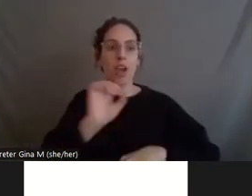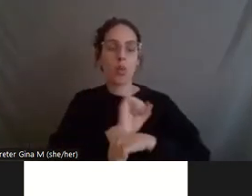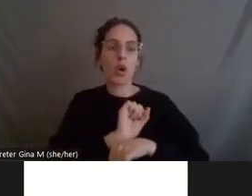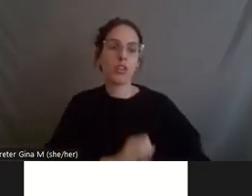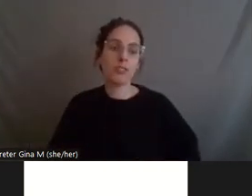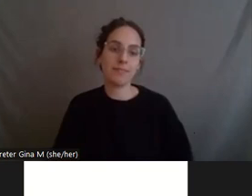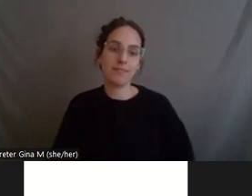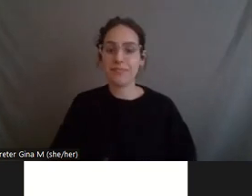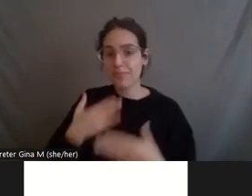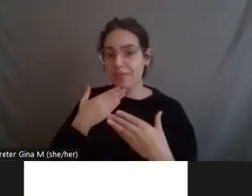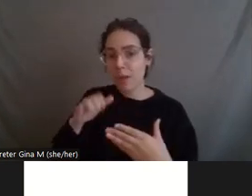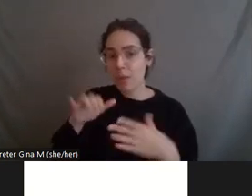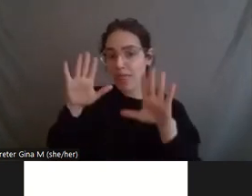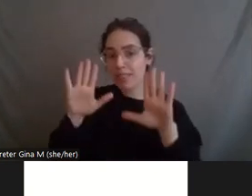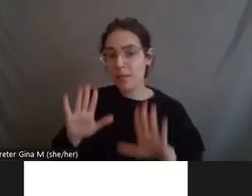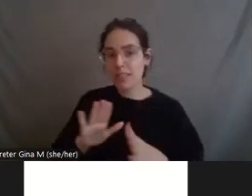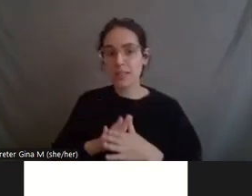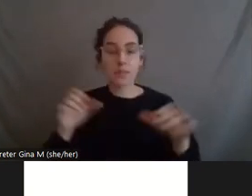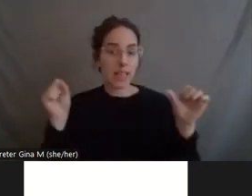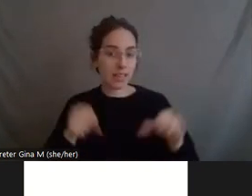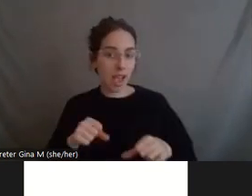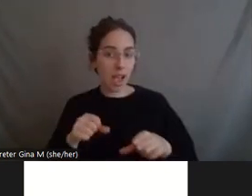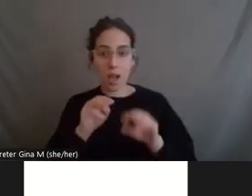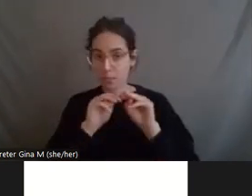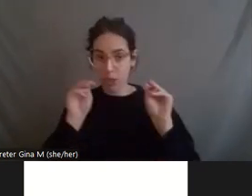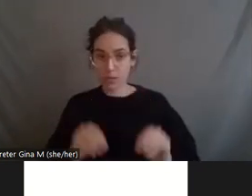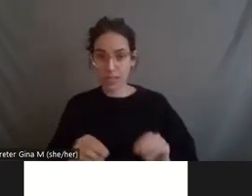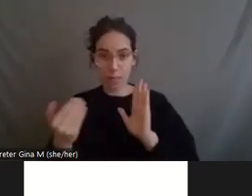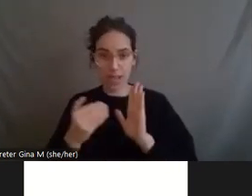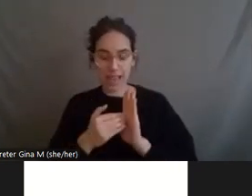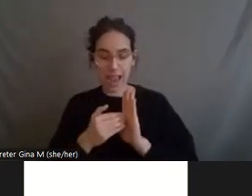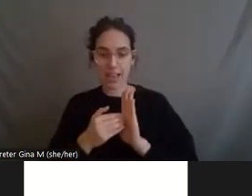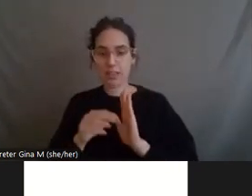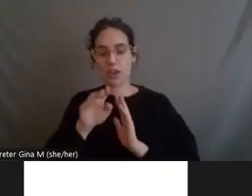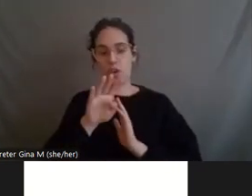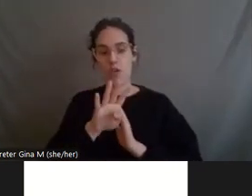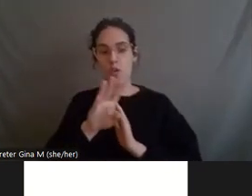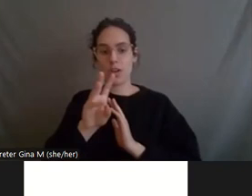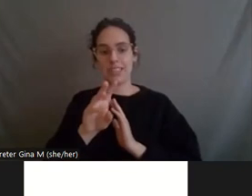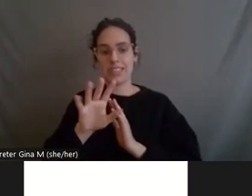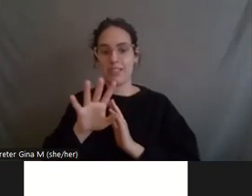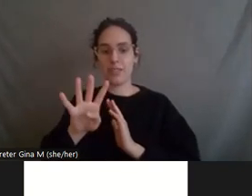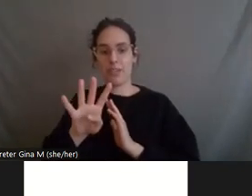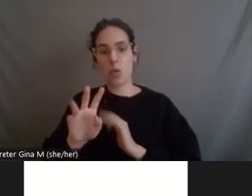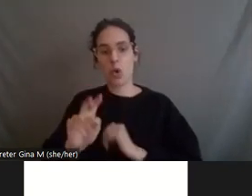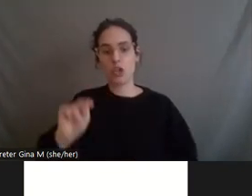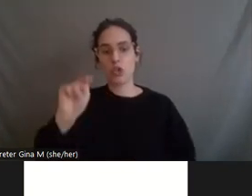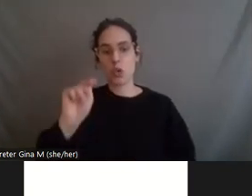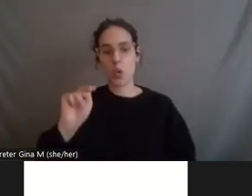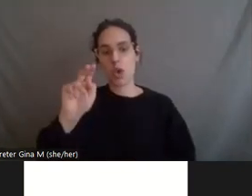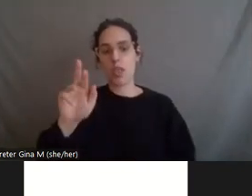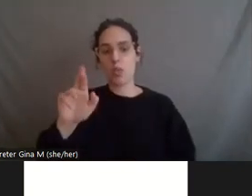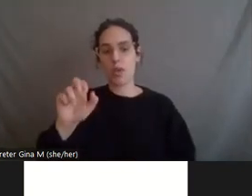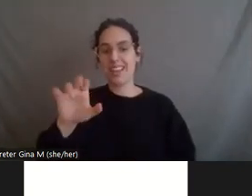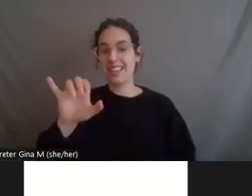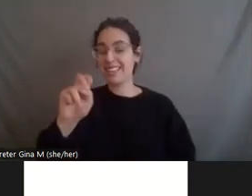Thank you, that's great. Yeah, the museum, again, we're here, 4654 North Racine, right down the street from Truman. I don't see